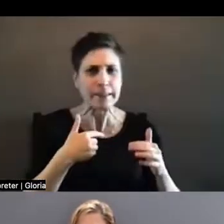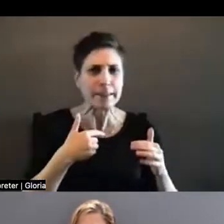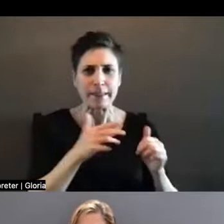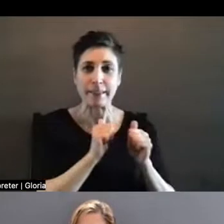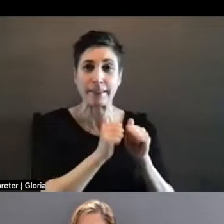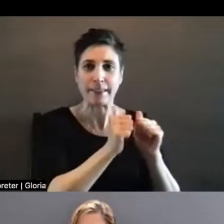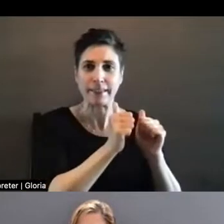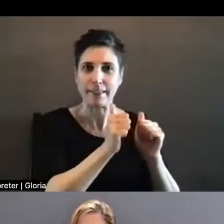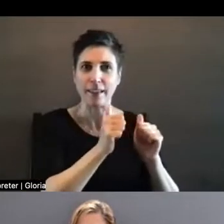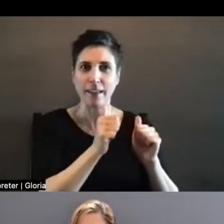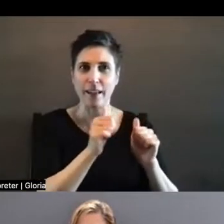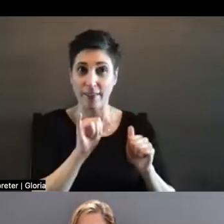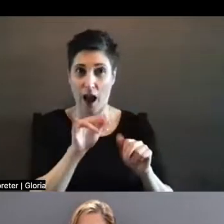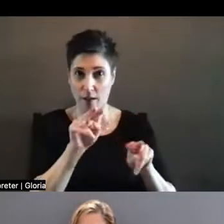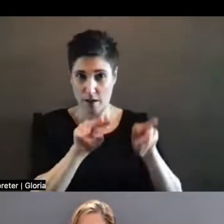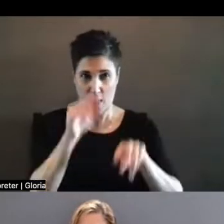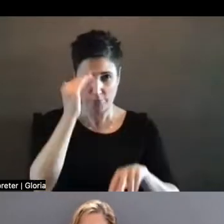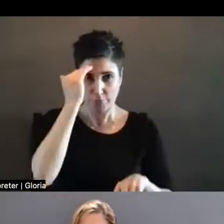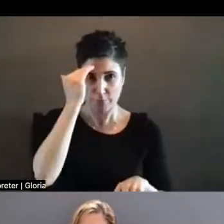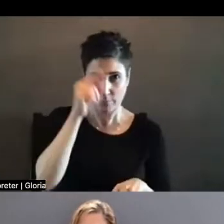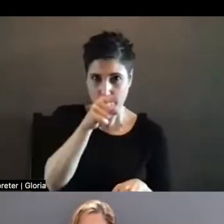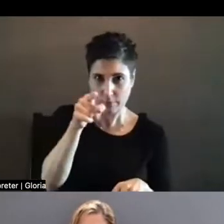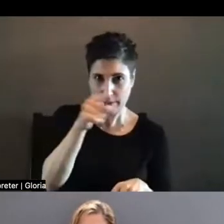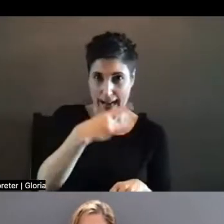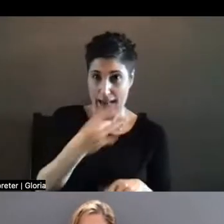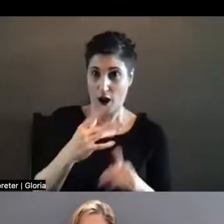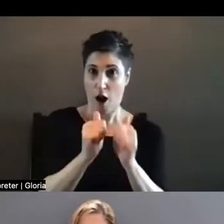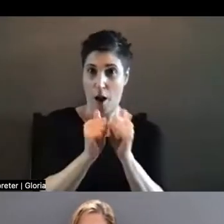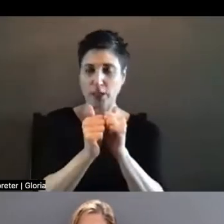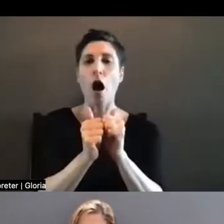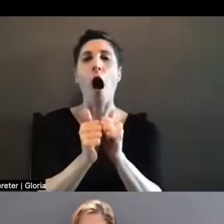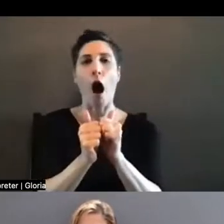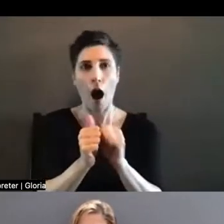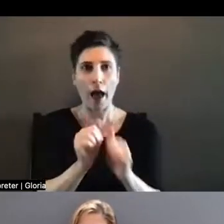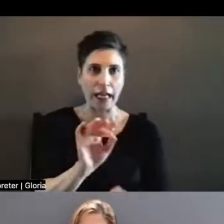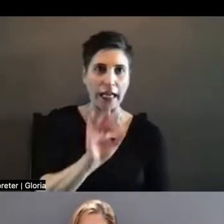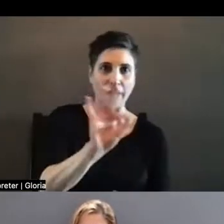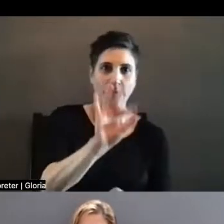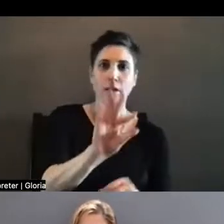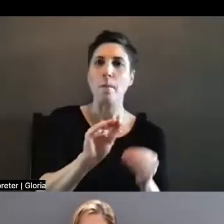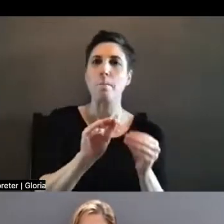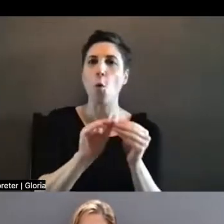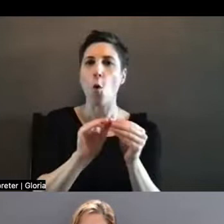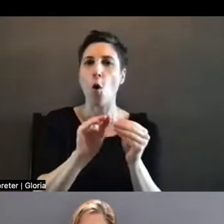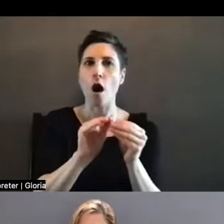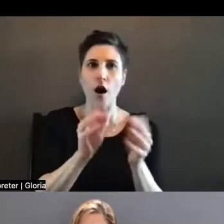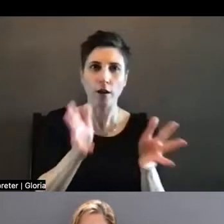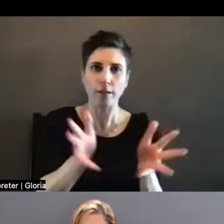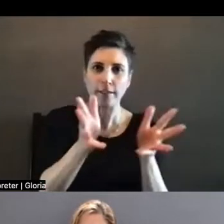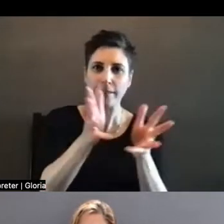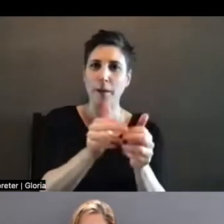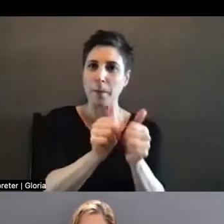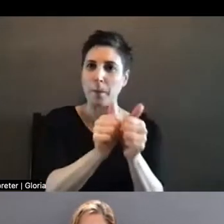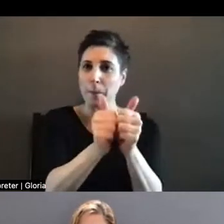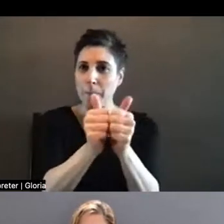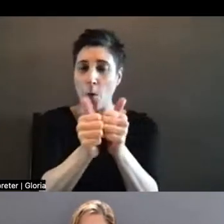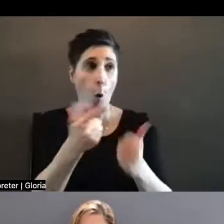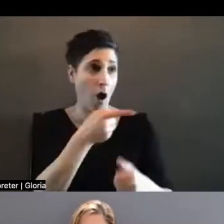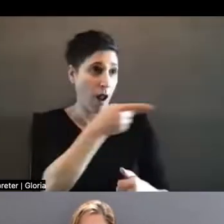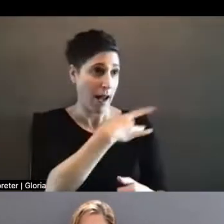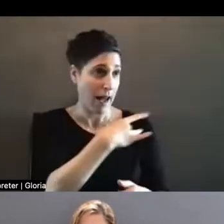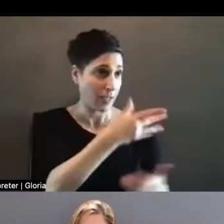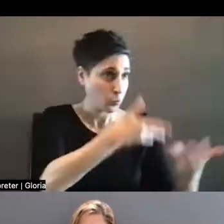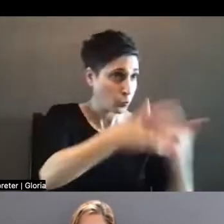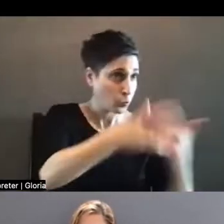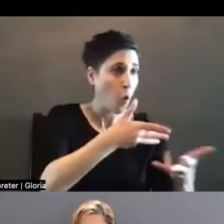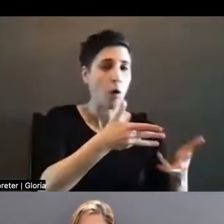that, you can create situations where that social learner can work collaboratively with other people to achieve a common